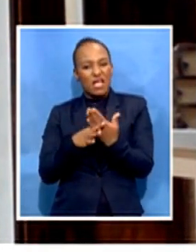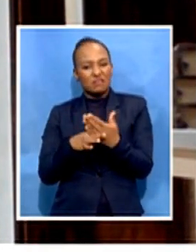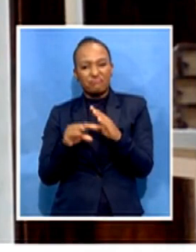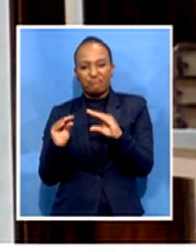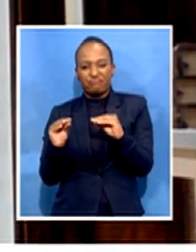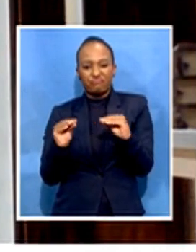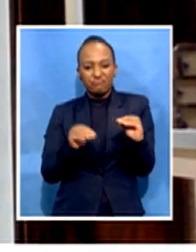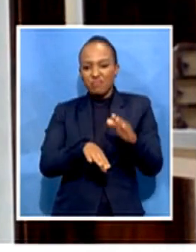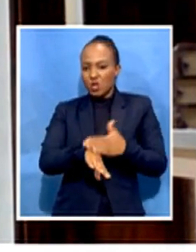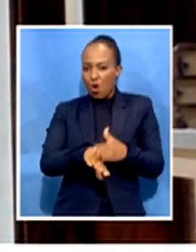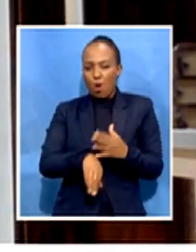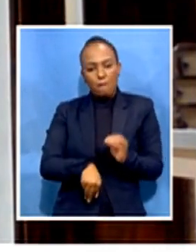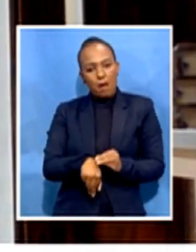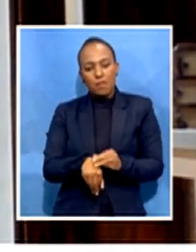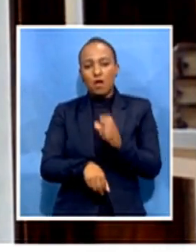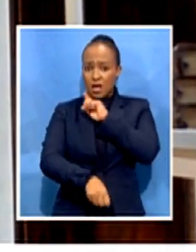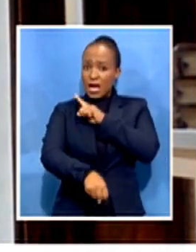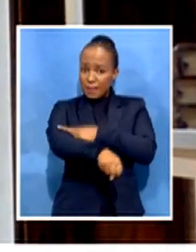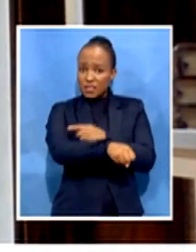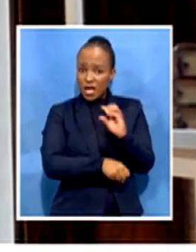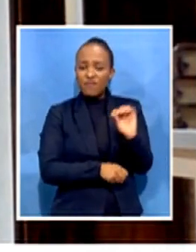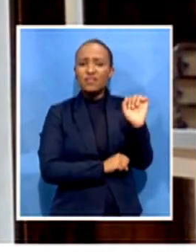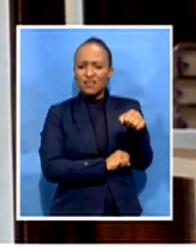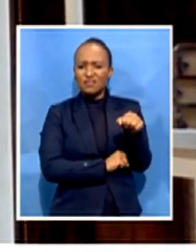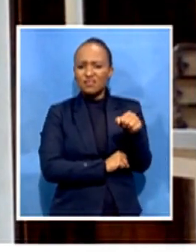the capacity, but they really need to get their act together.